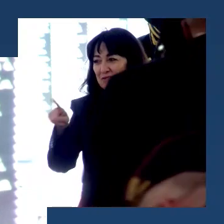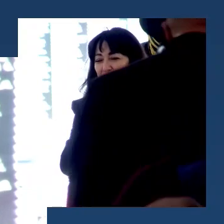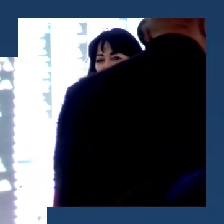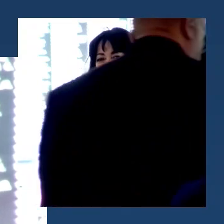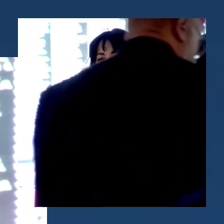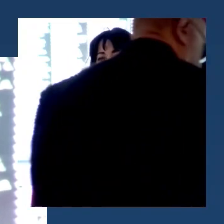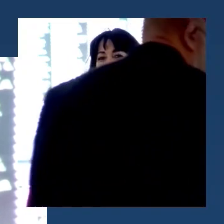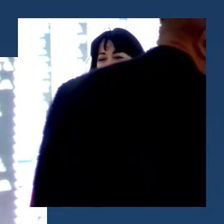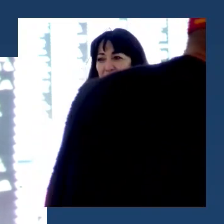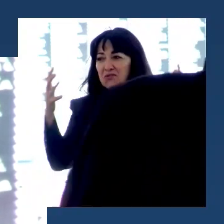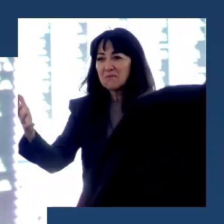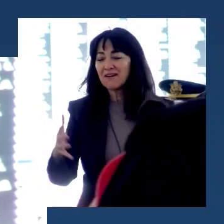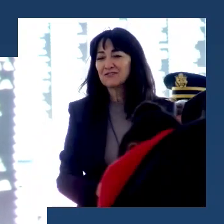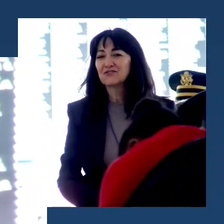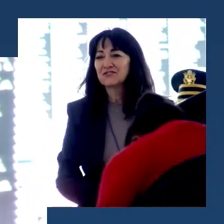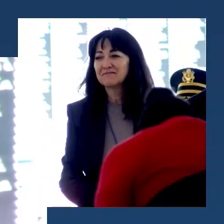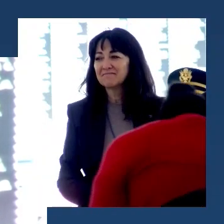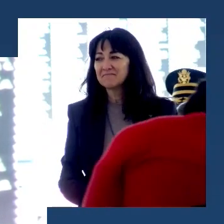you so much.